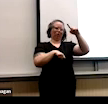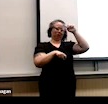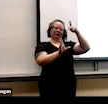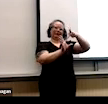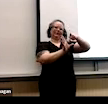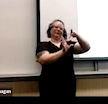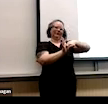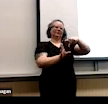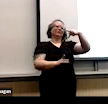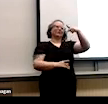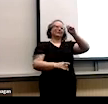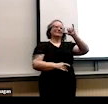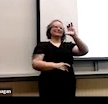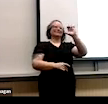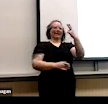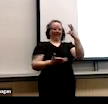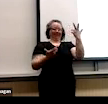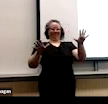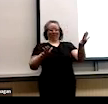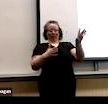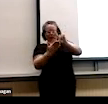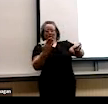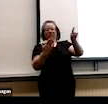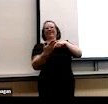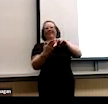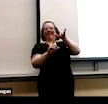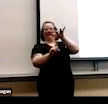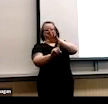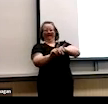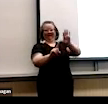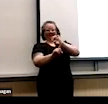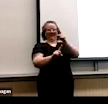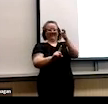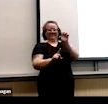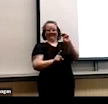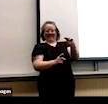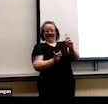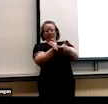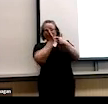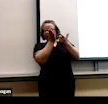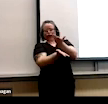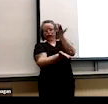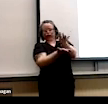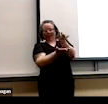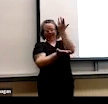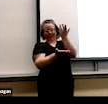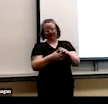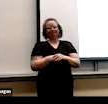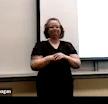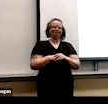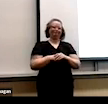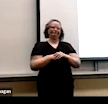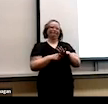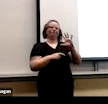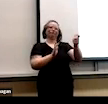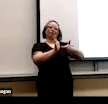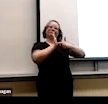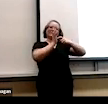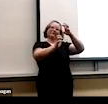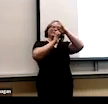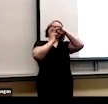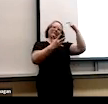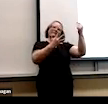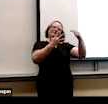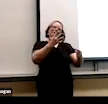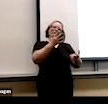have any documentation, then DSO will put you on a list to receive publicly funded neuropsych testing to make sure that you meet the criteria for service. And then you